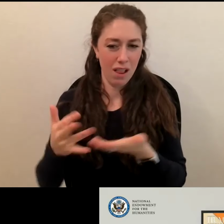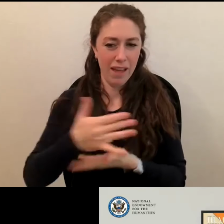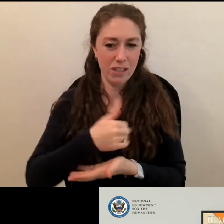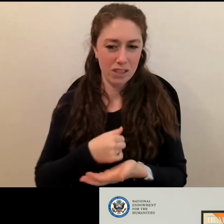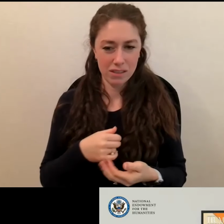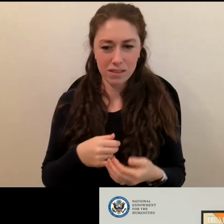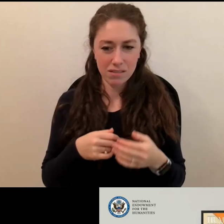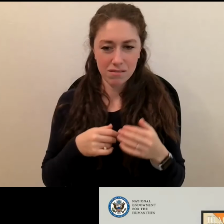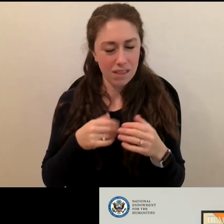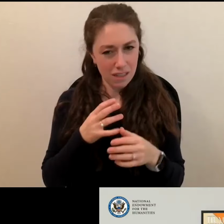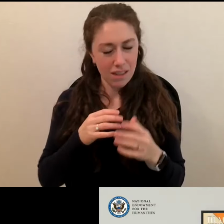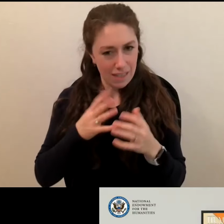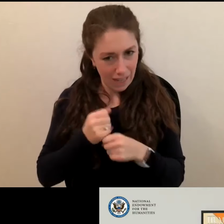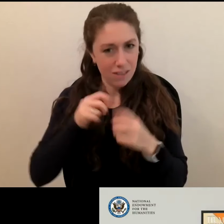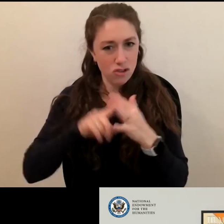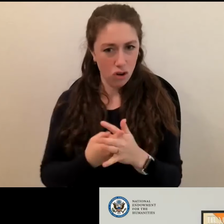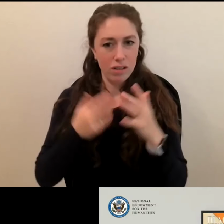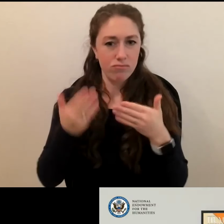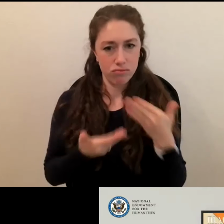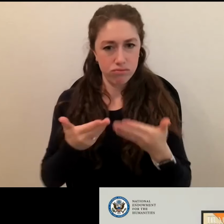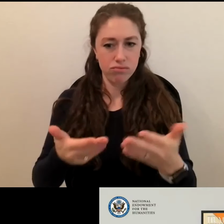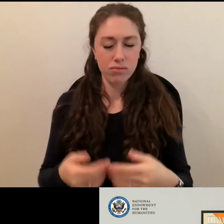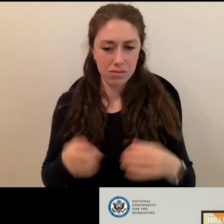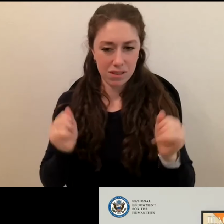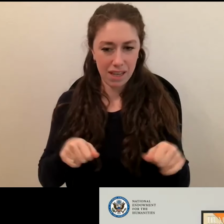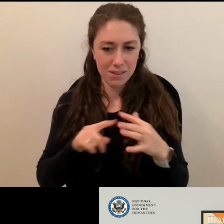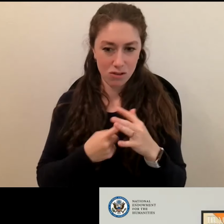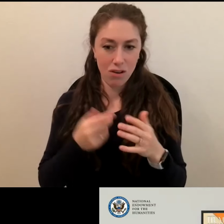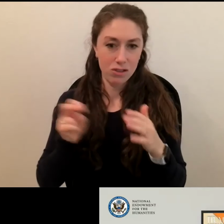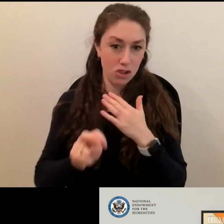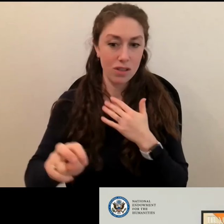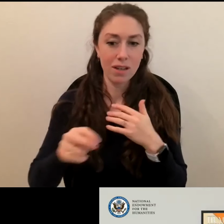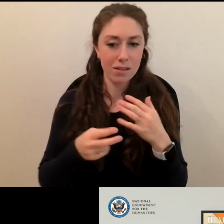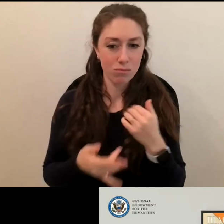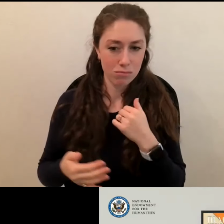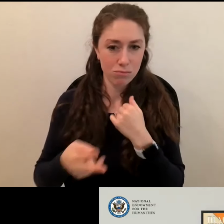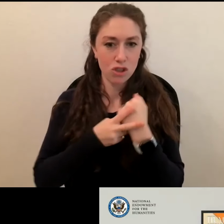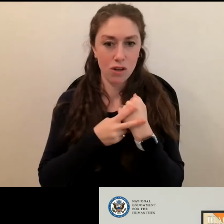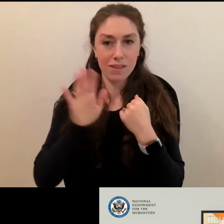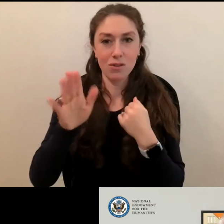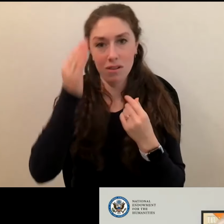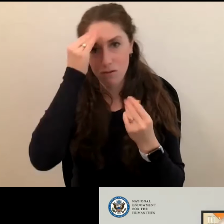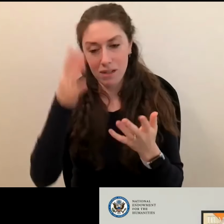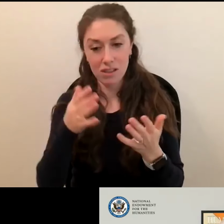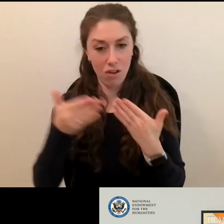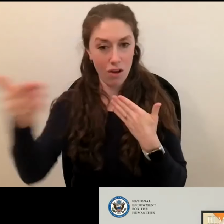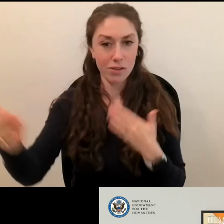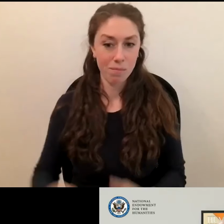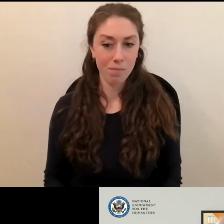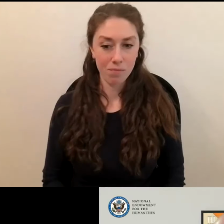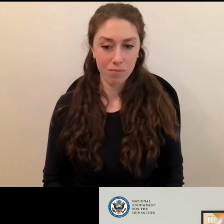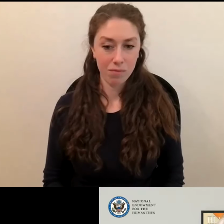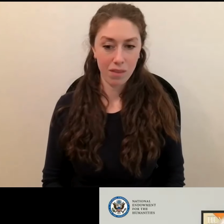that foothold that you need to really begin the journey of preserving your content long term. So you can do